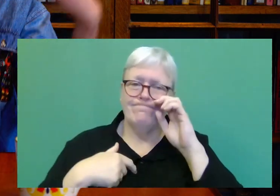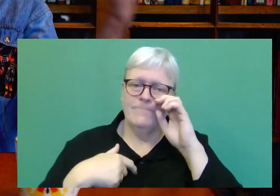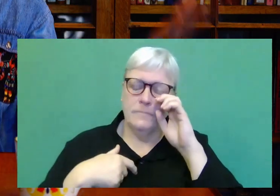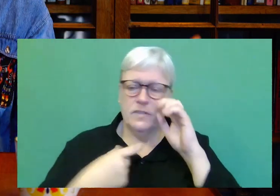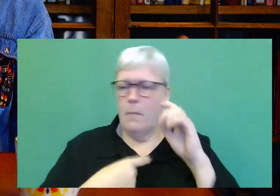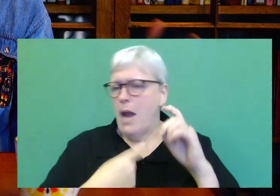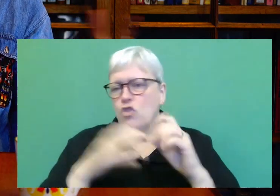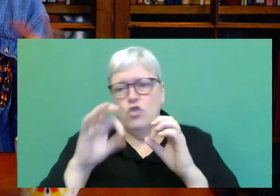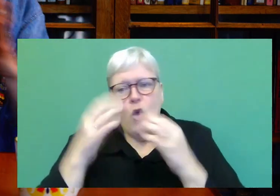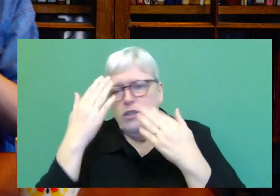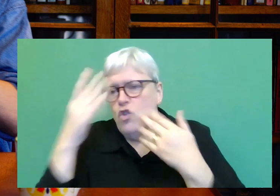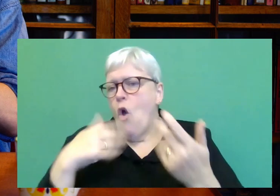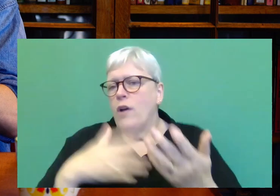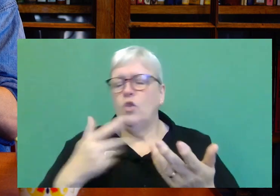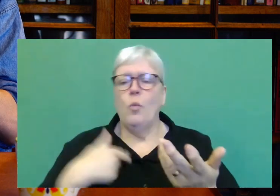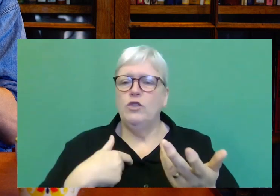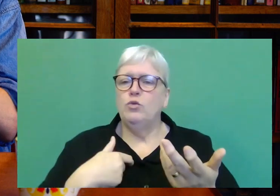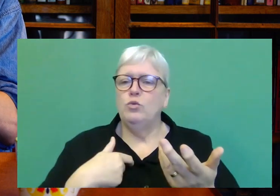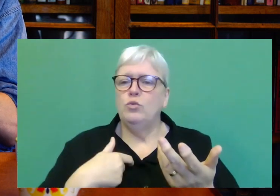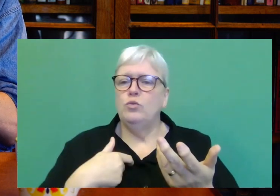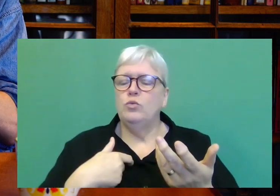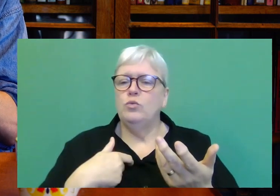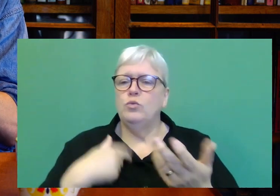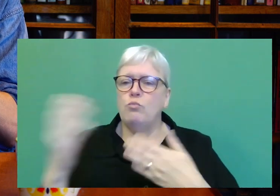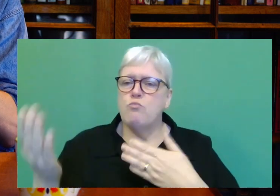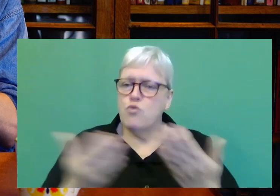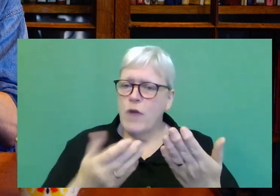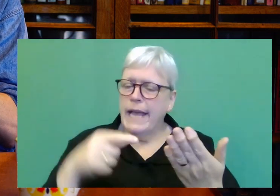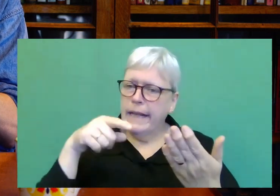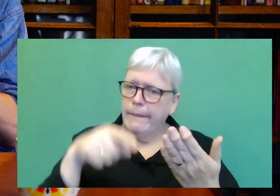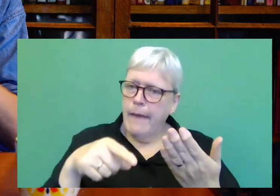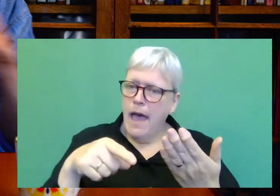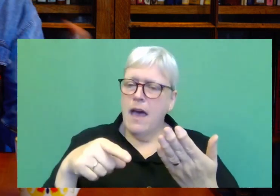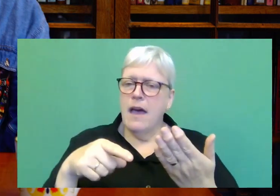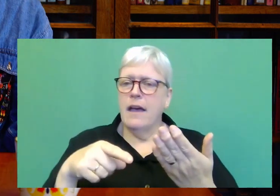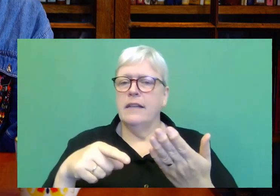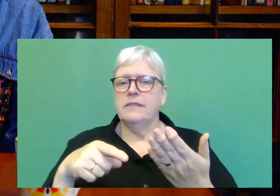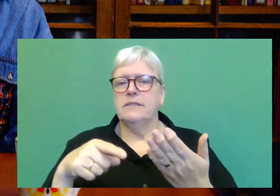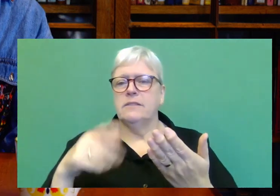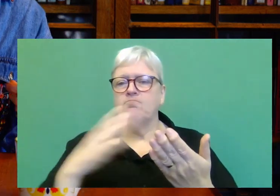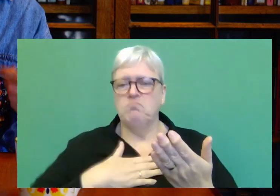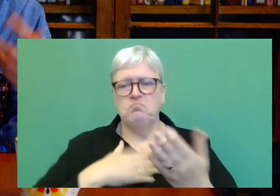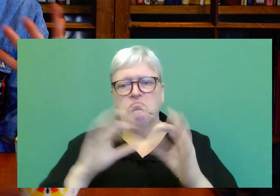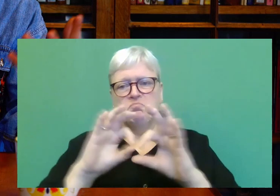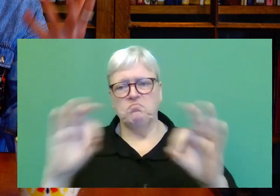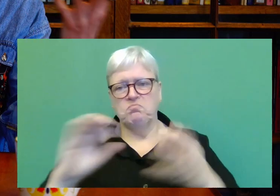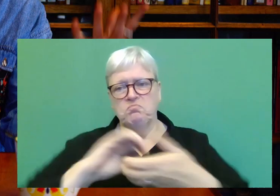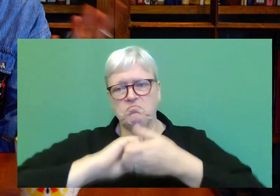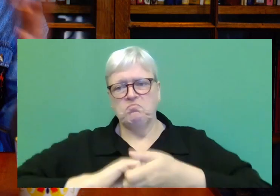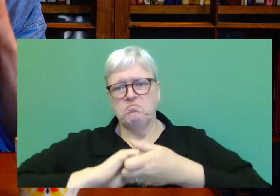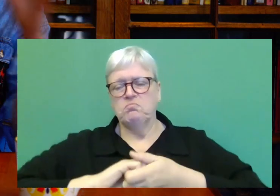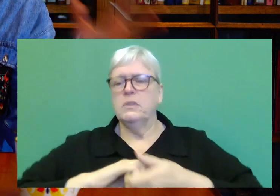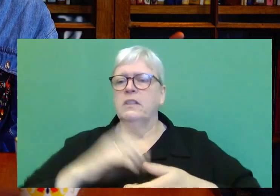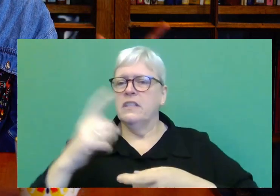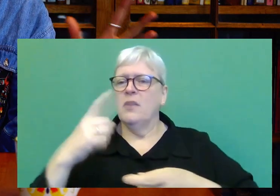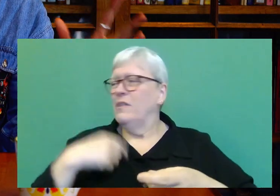want to bring that ferocity of frontline grieving into the story of someone that wrote Narnia and line, which